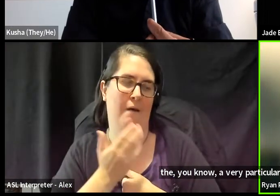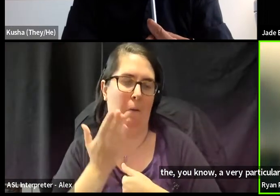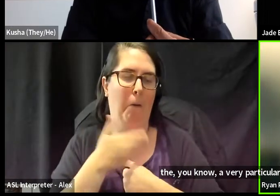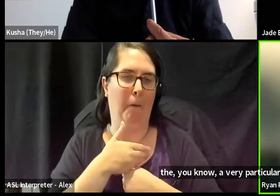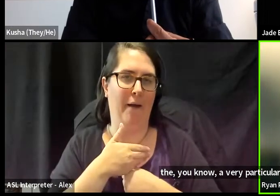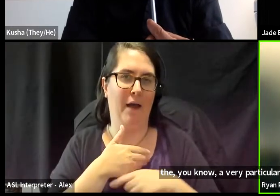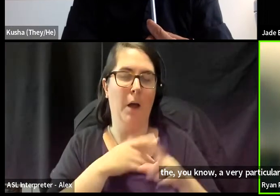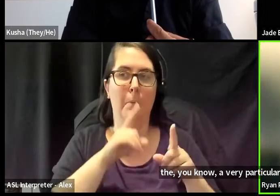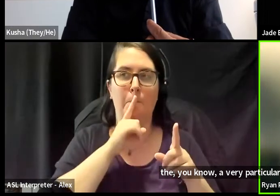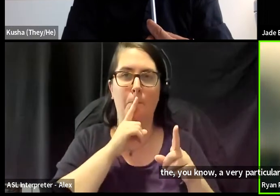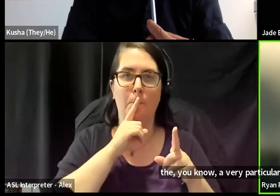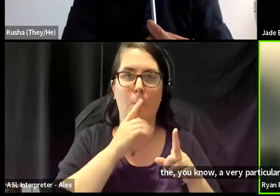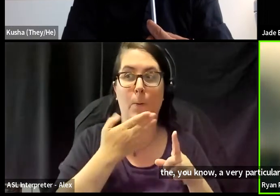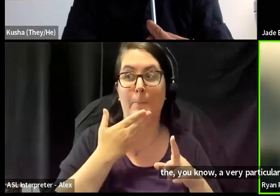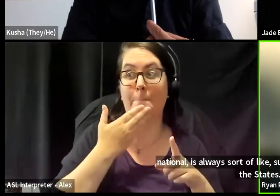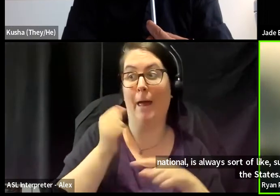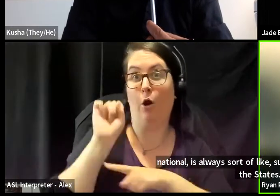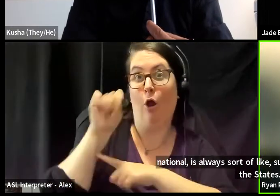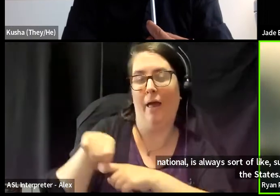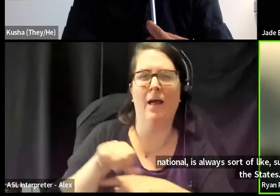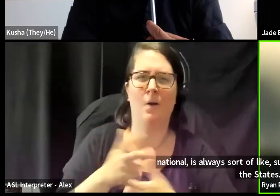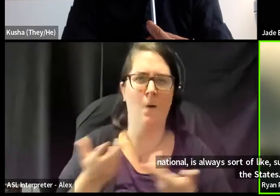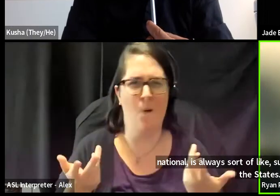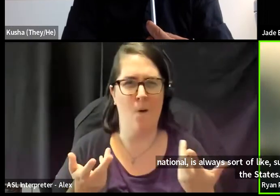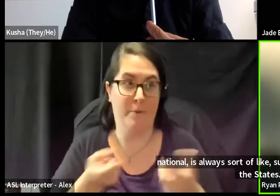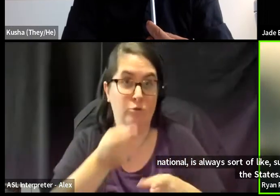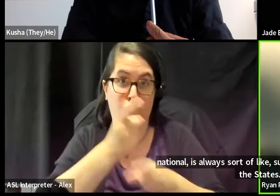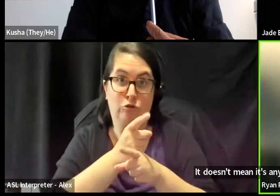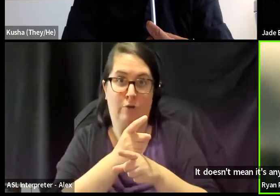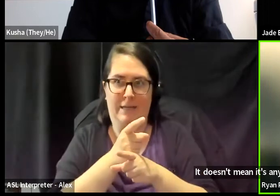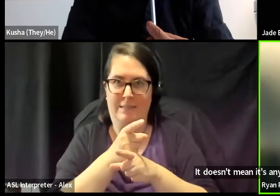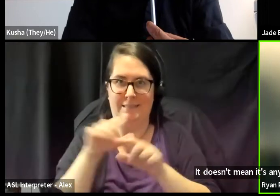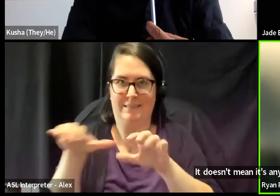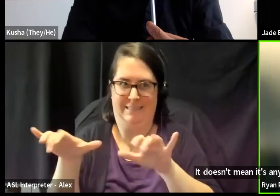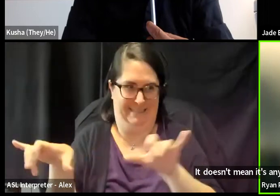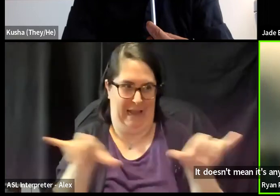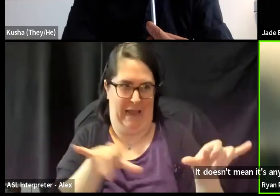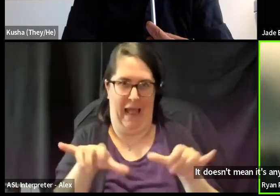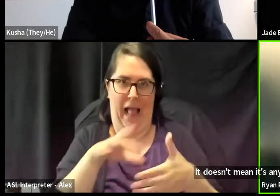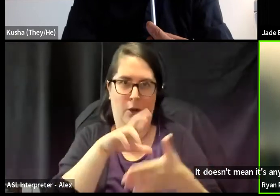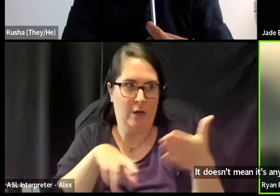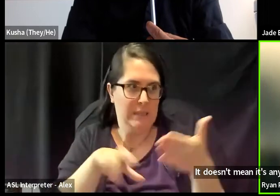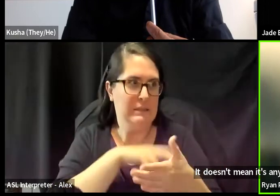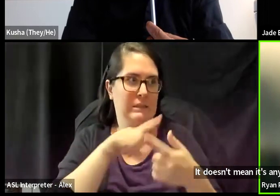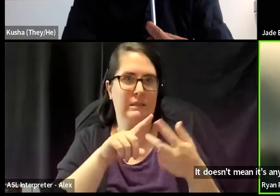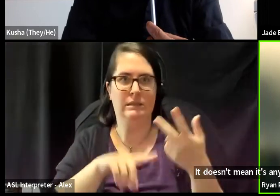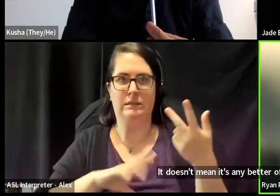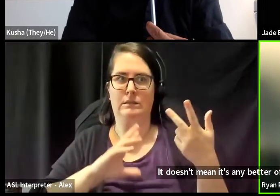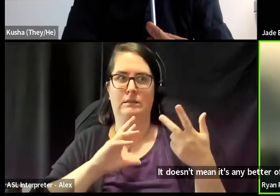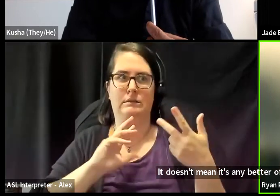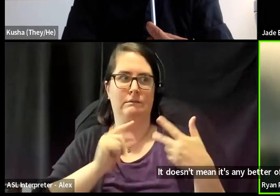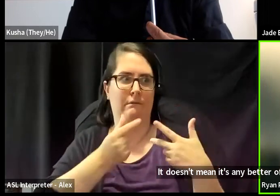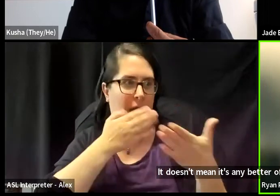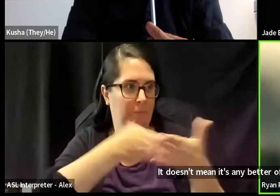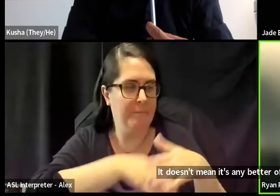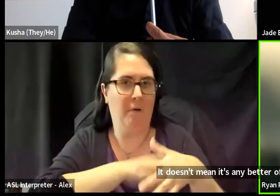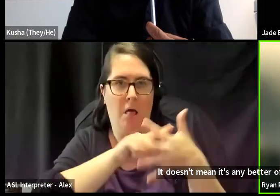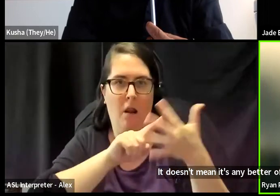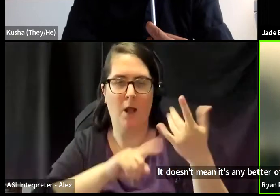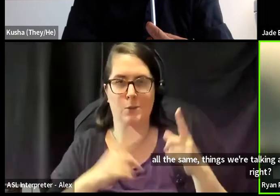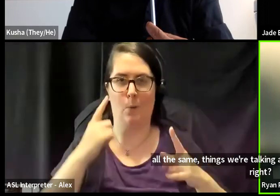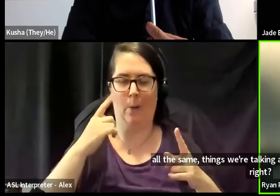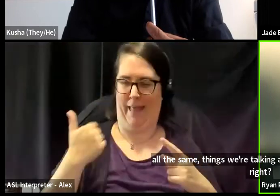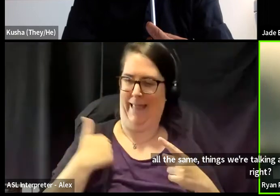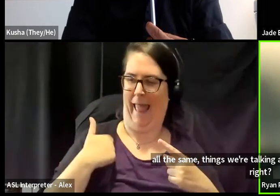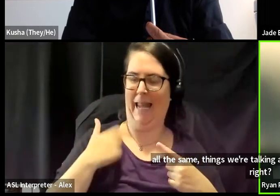any better off than. I mean, because all the same things we're talking about still happen here, right? For instance, it's weird that Canada sees itself